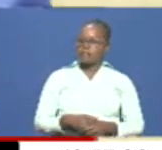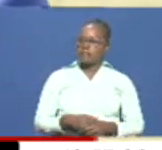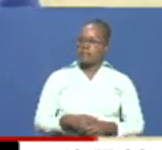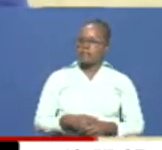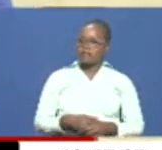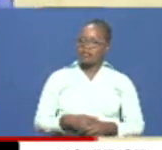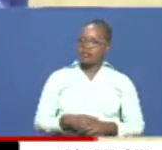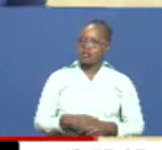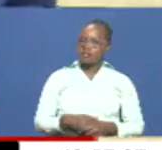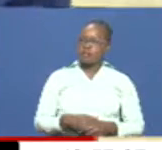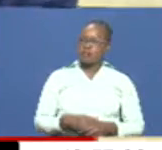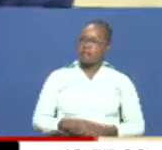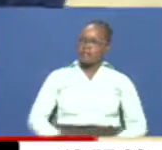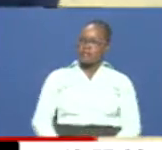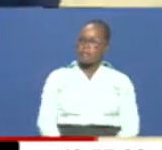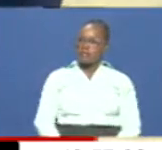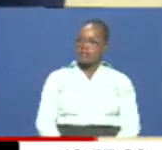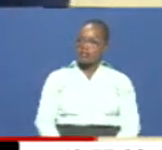maybe your presence here today.